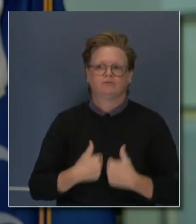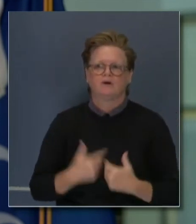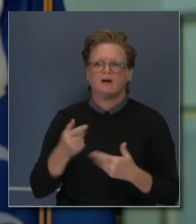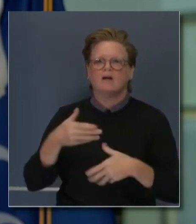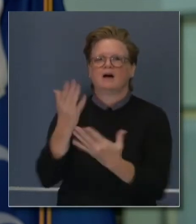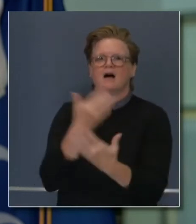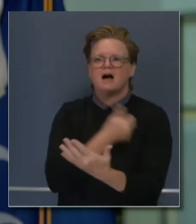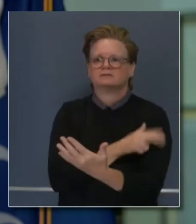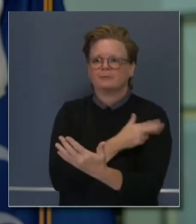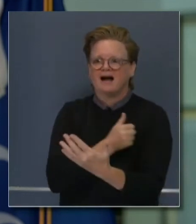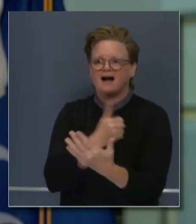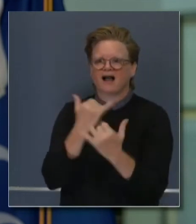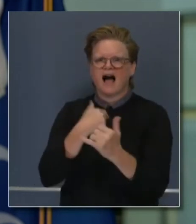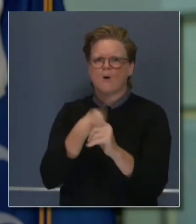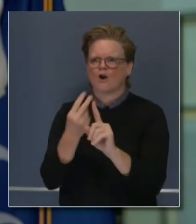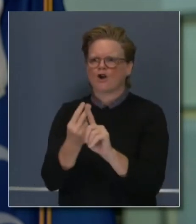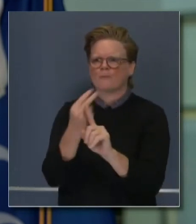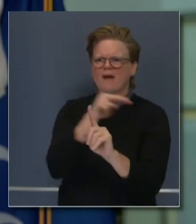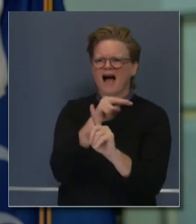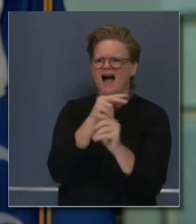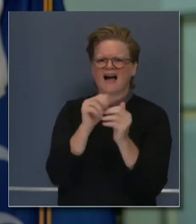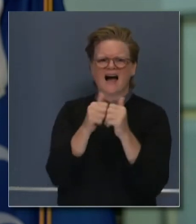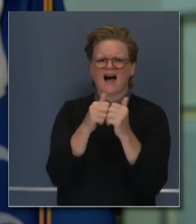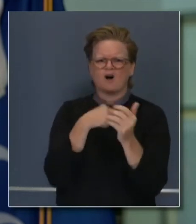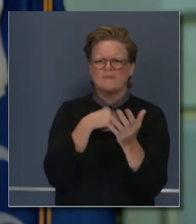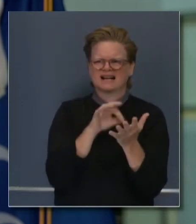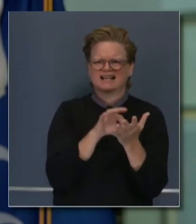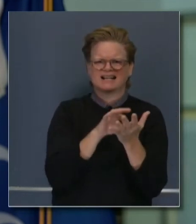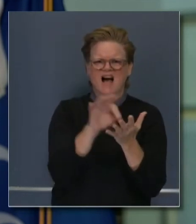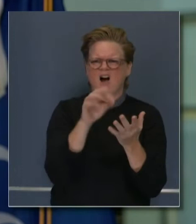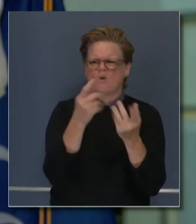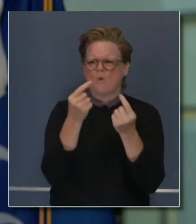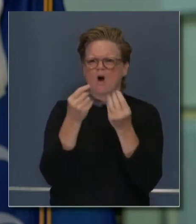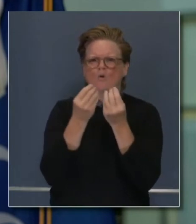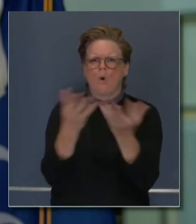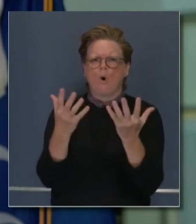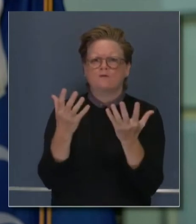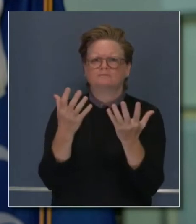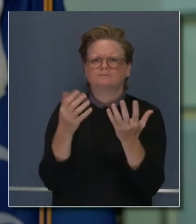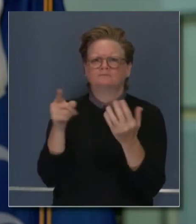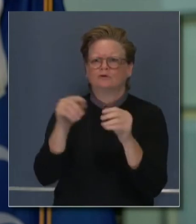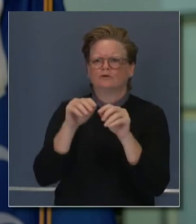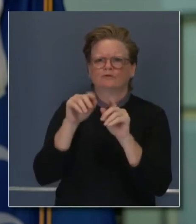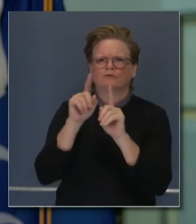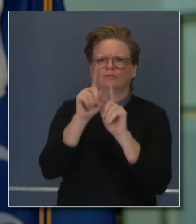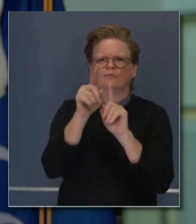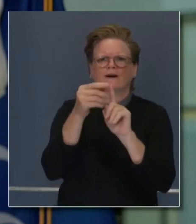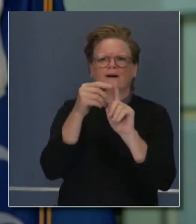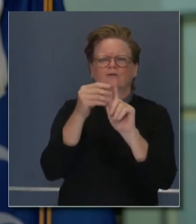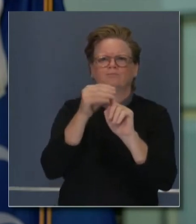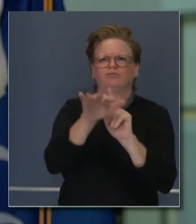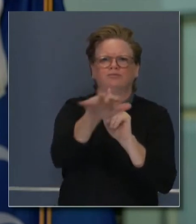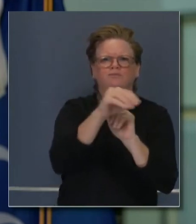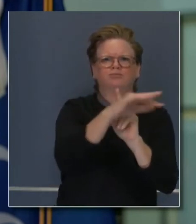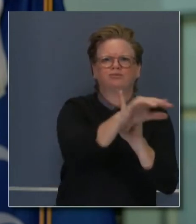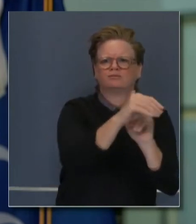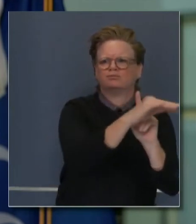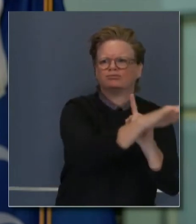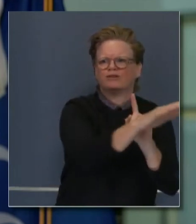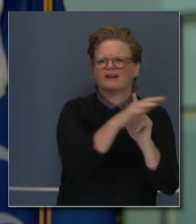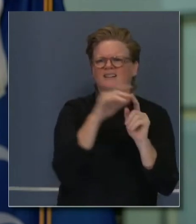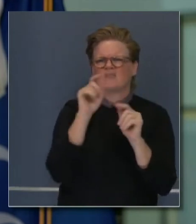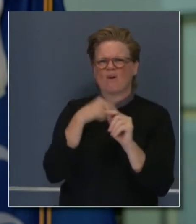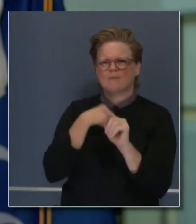early indicators of transmission, these are the right indicators to focus on. We still maintain that those hospital numbers are